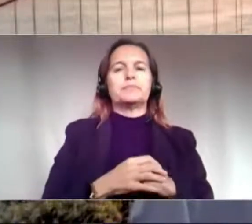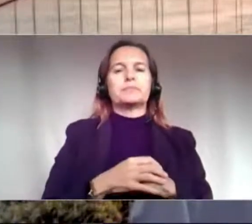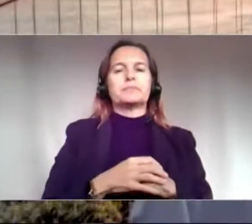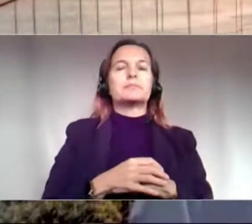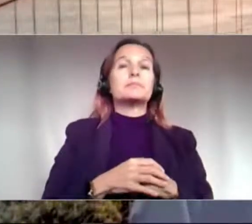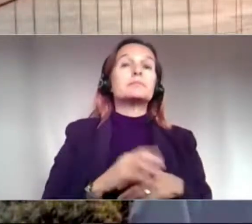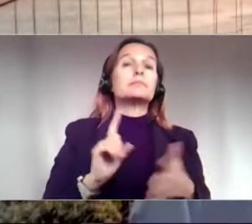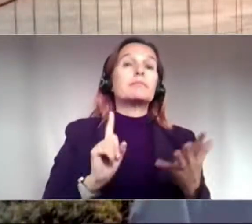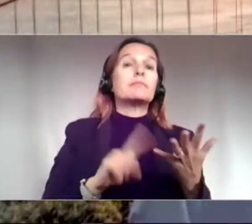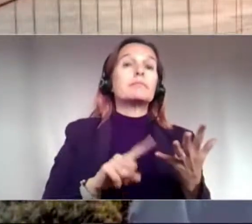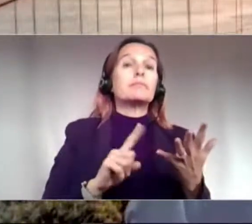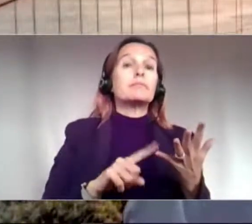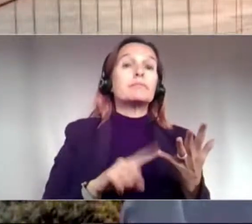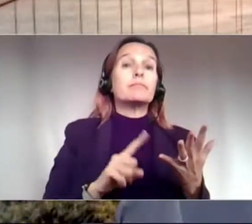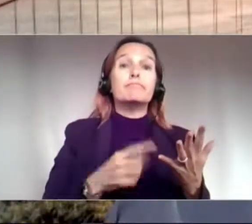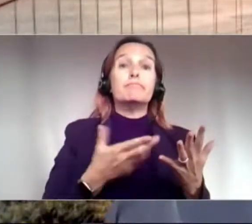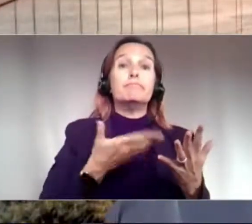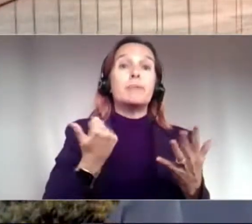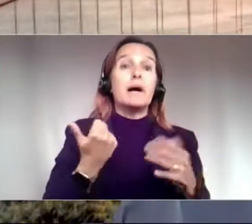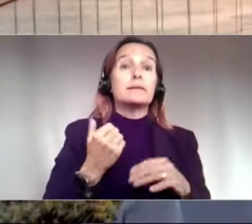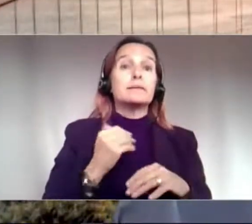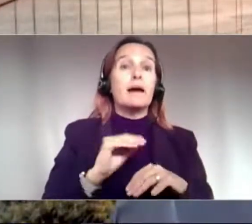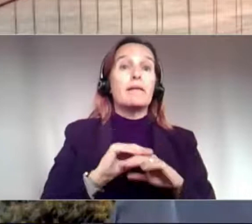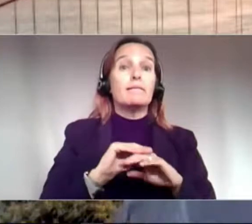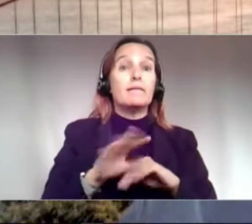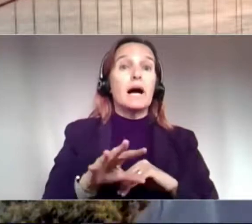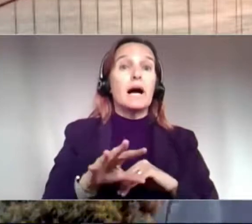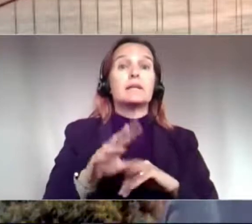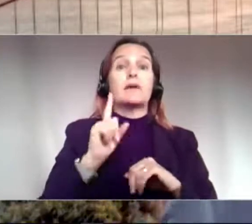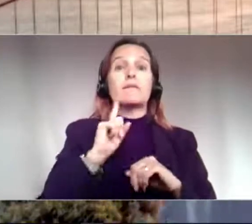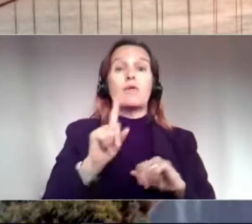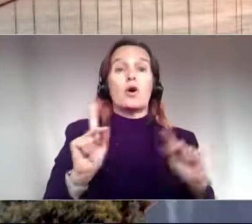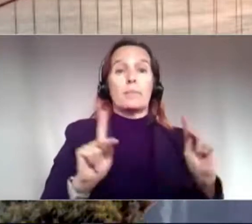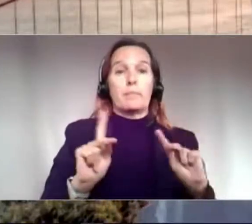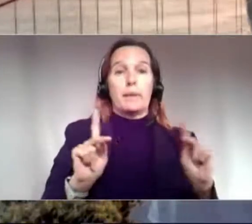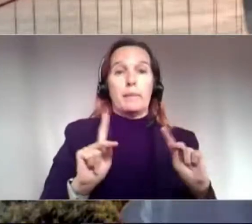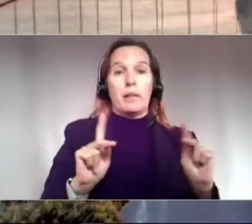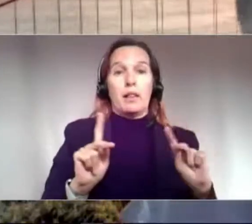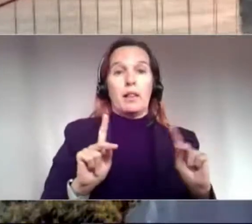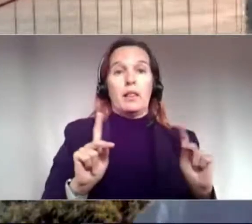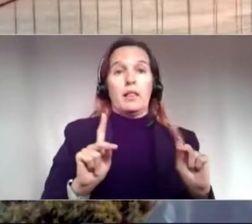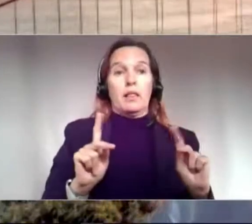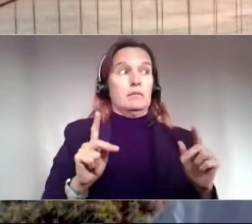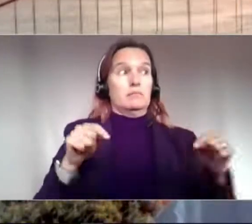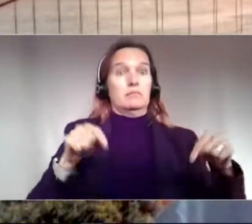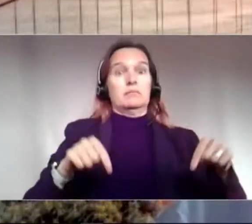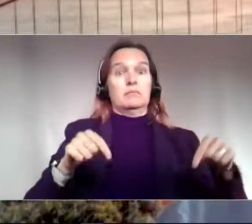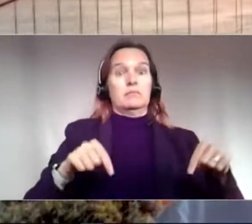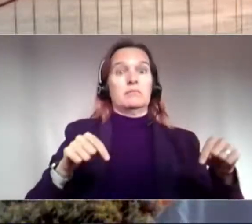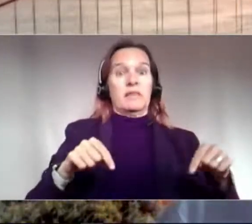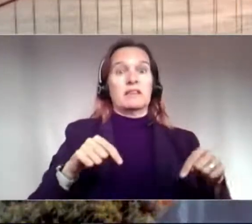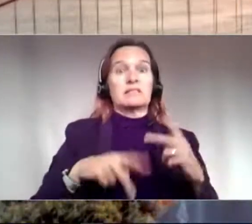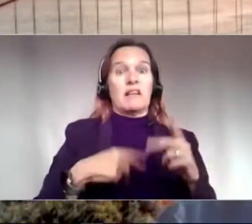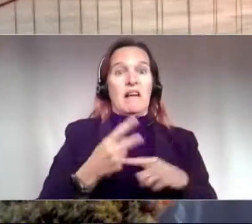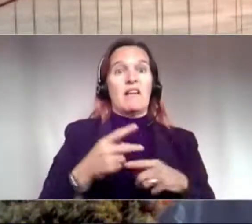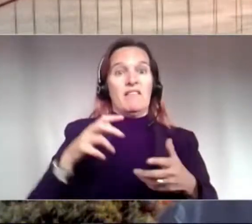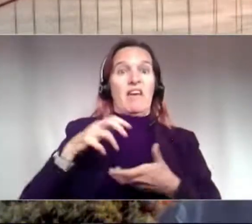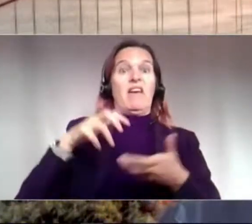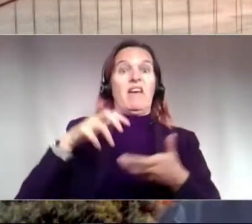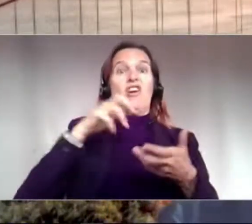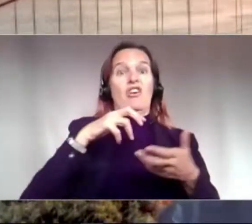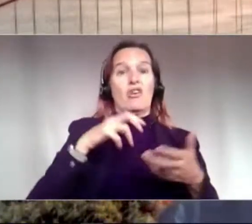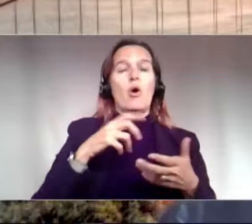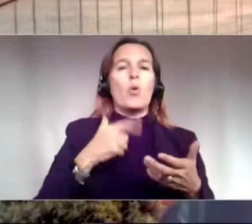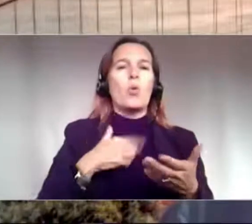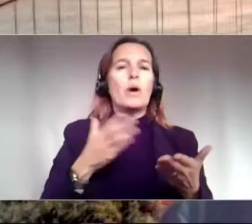protective advice we have for our residents in the current air quality conditions. We recommend you seriously